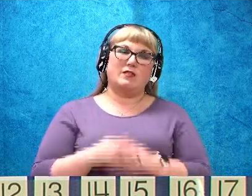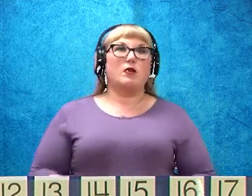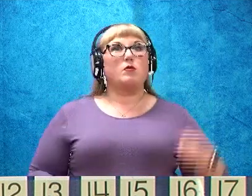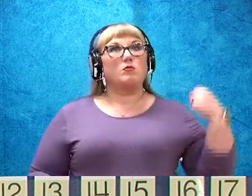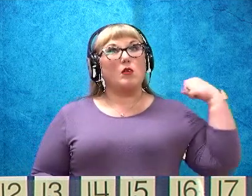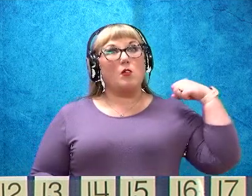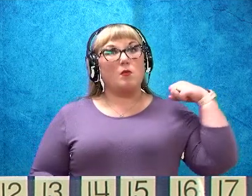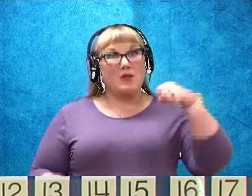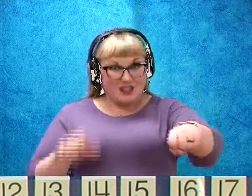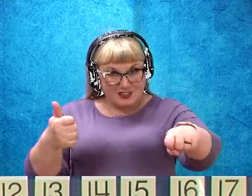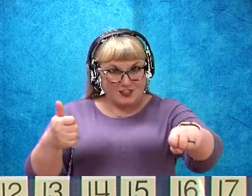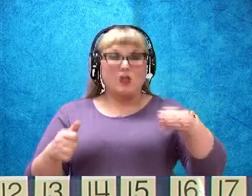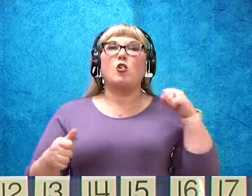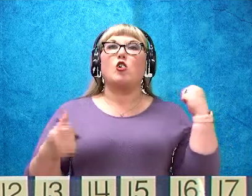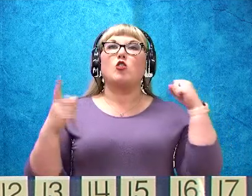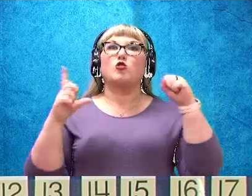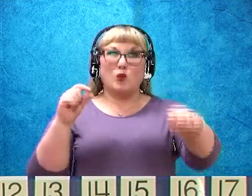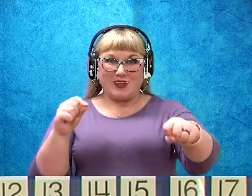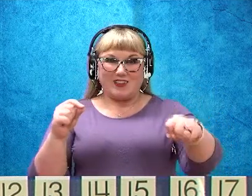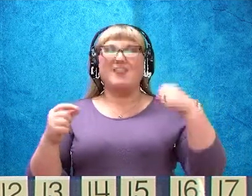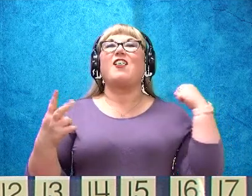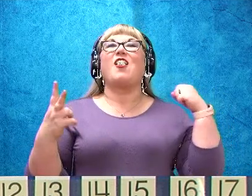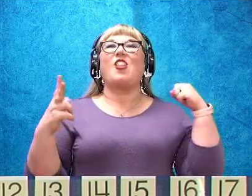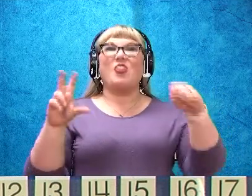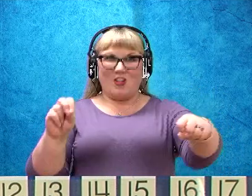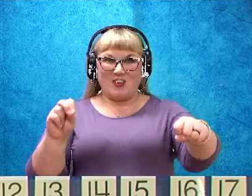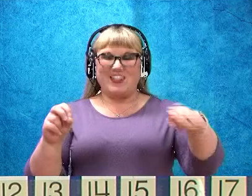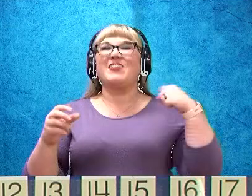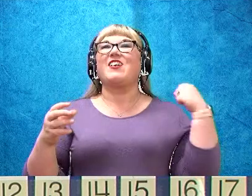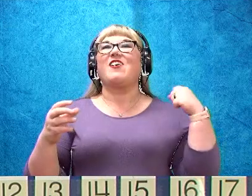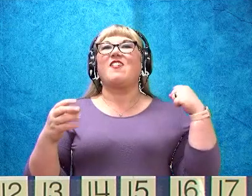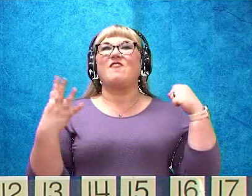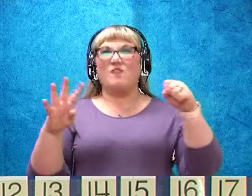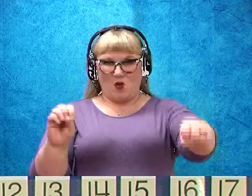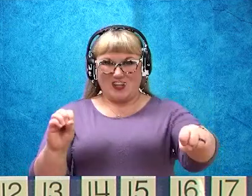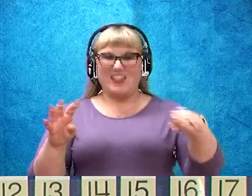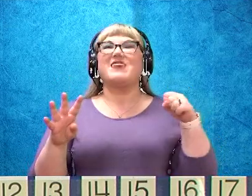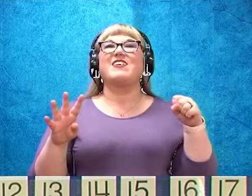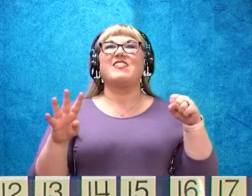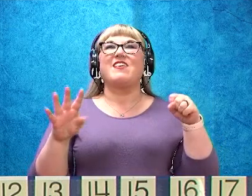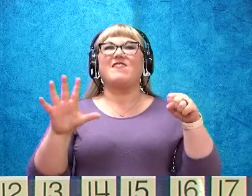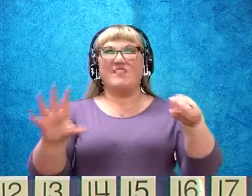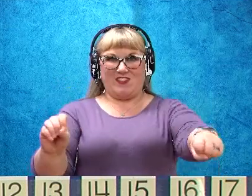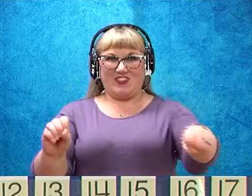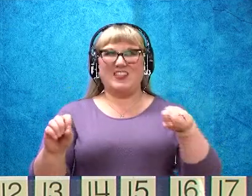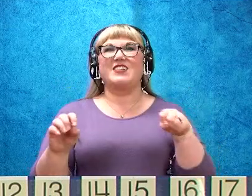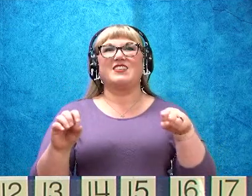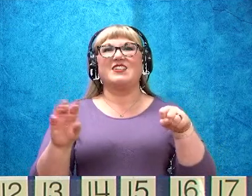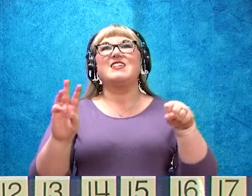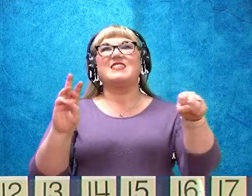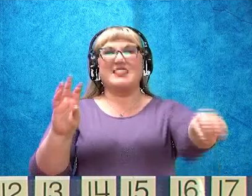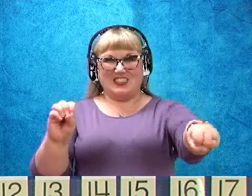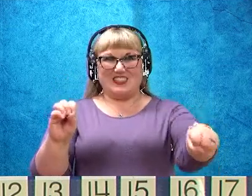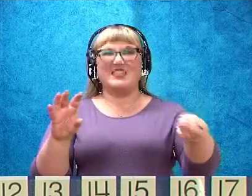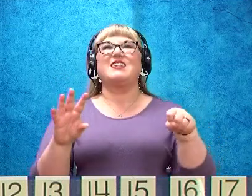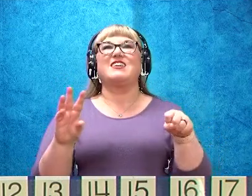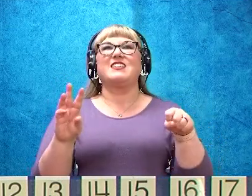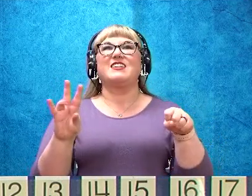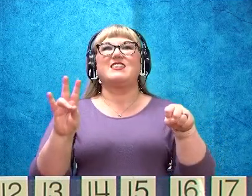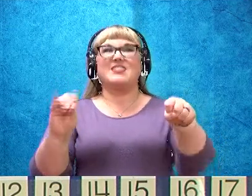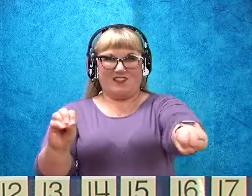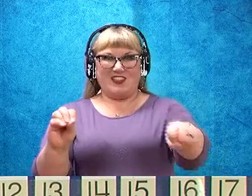Ready? 10, 20, 30, 40, 50,